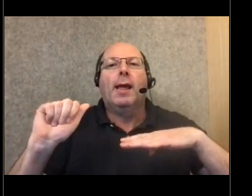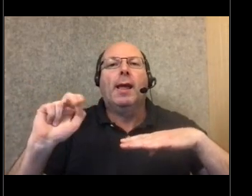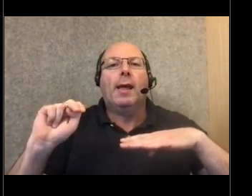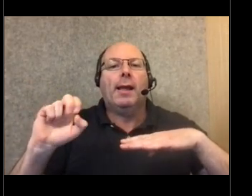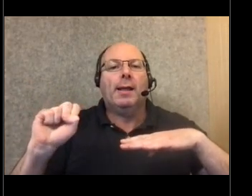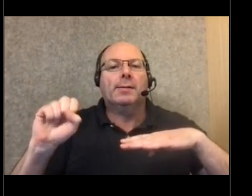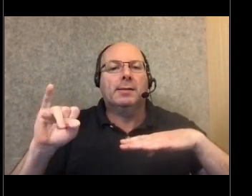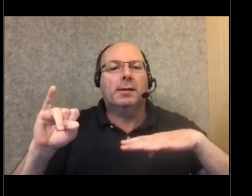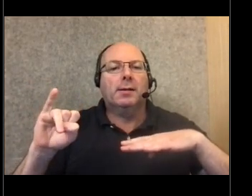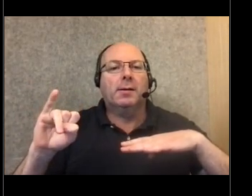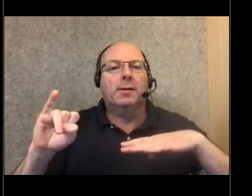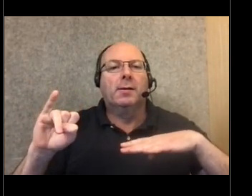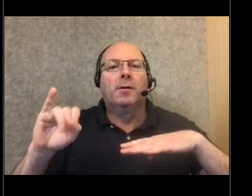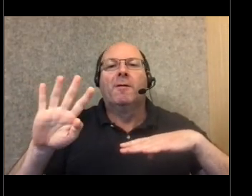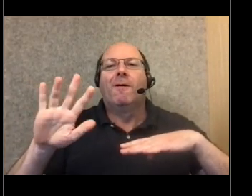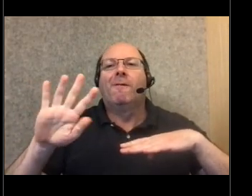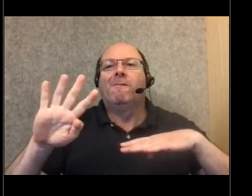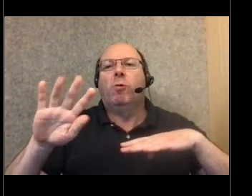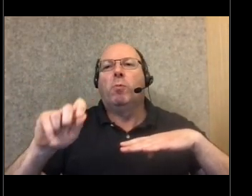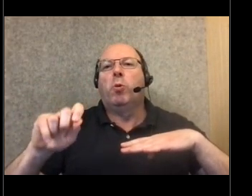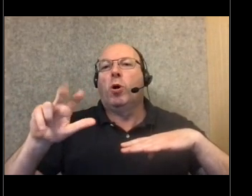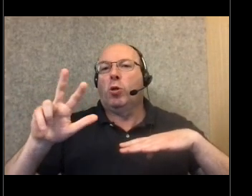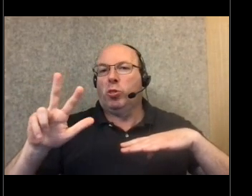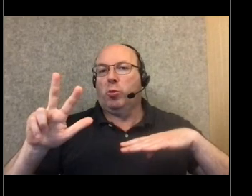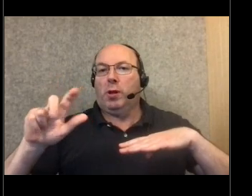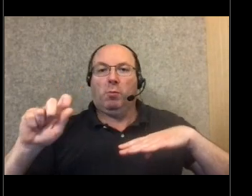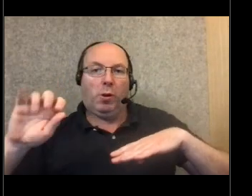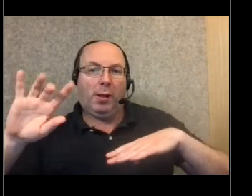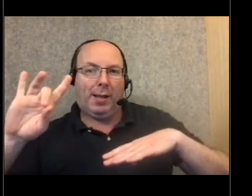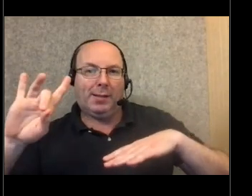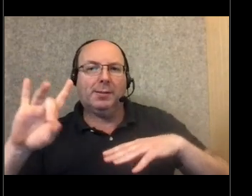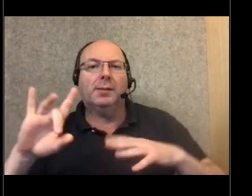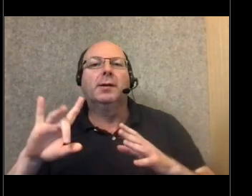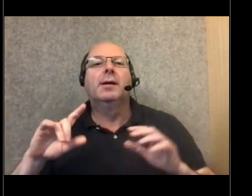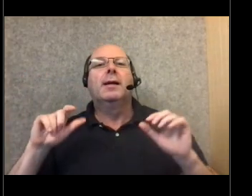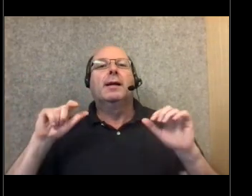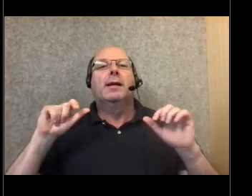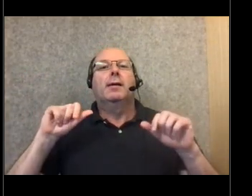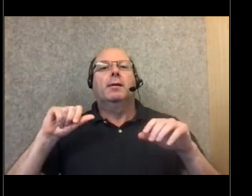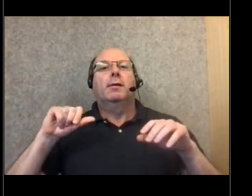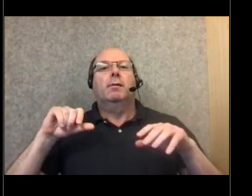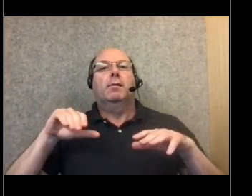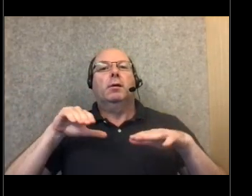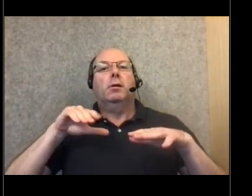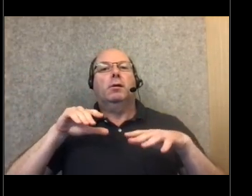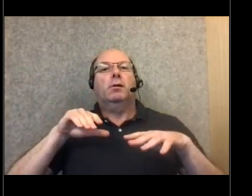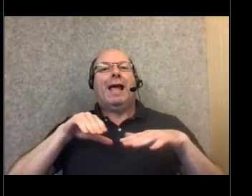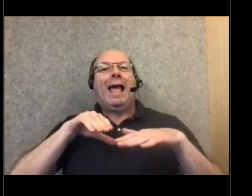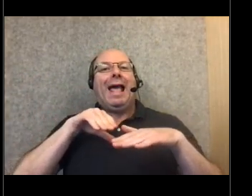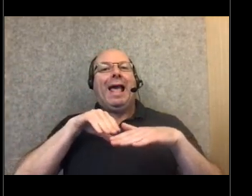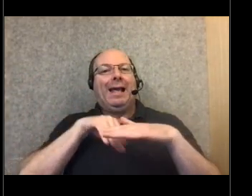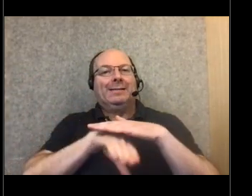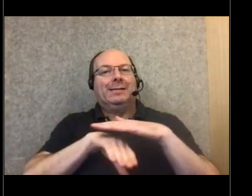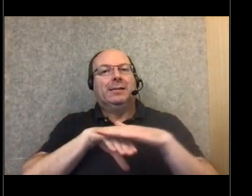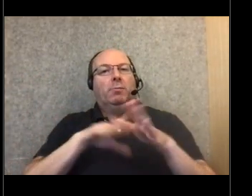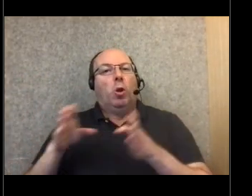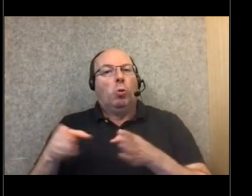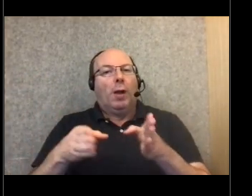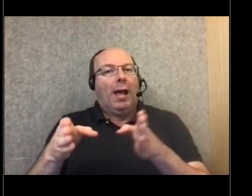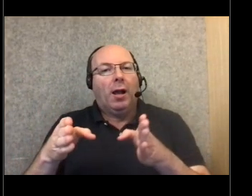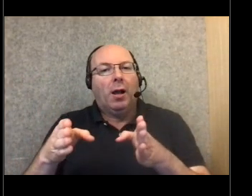4.3.8 allows an accessible route to include changes in level